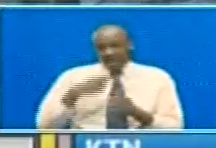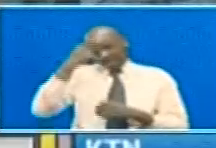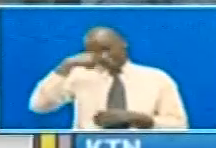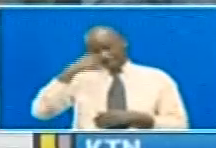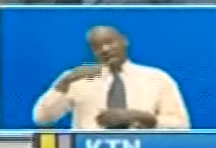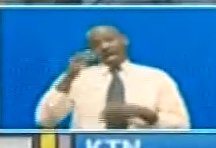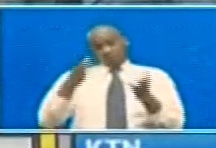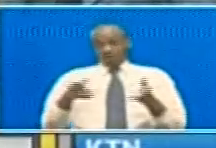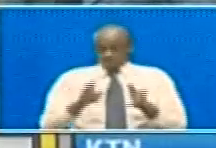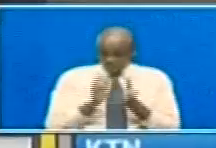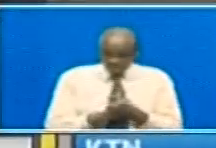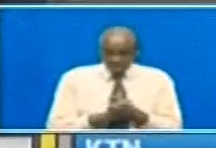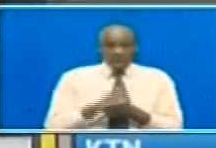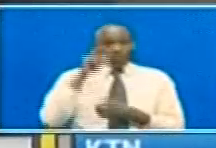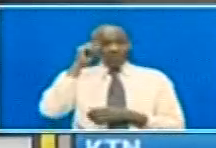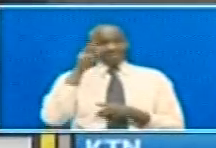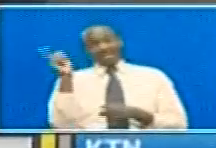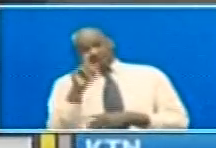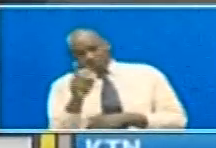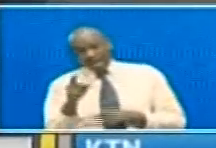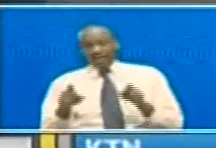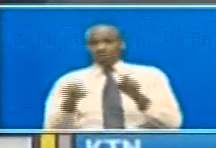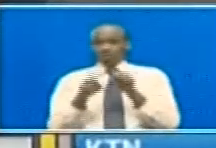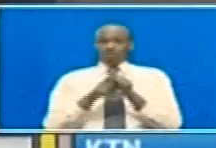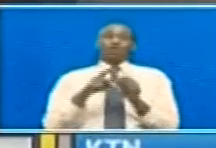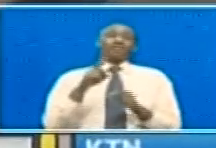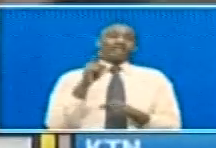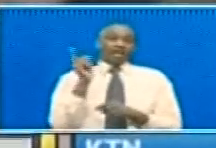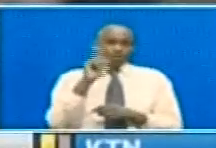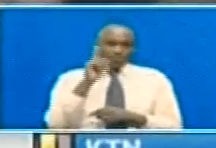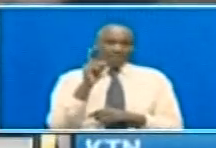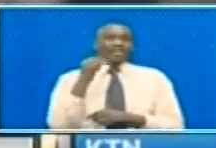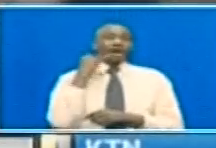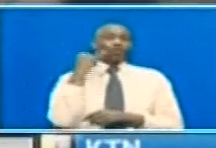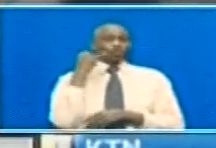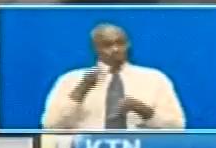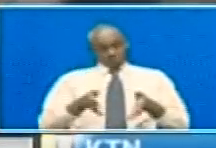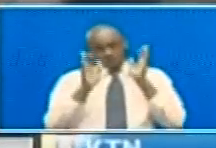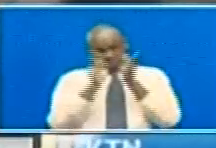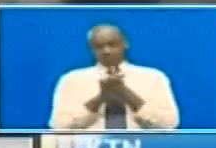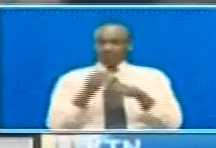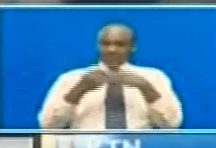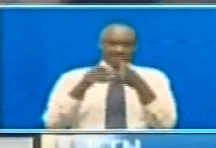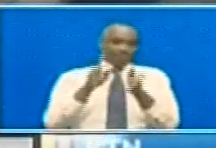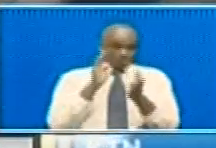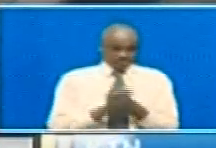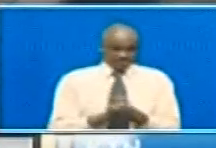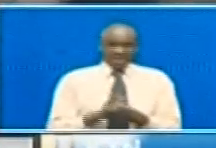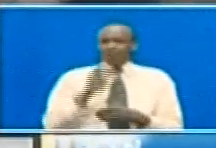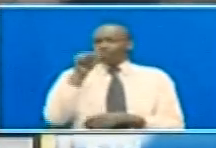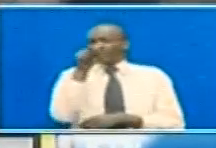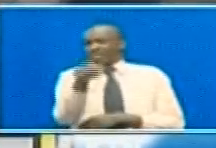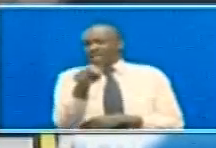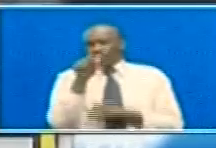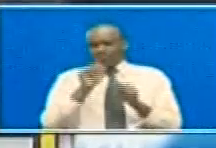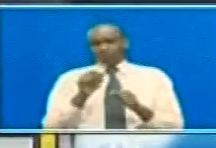Highway, Mombasa-Nairobi Highway, and Nairobi-Nakuru Highway. These projects will see investors recoup their investment